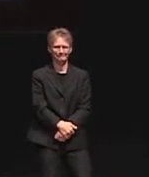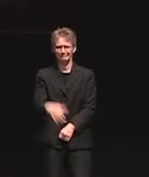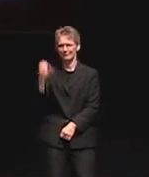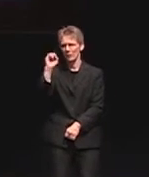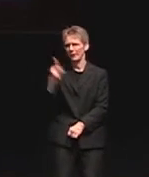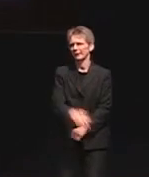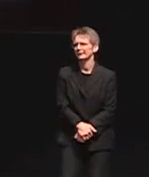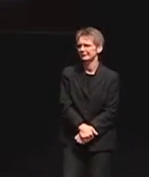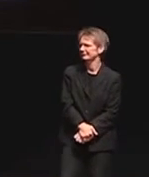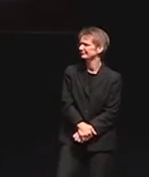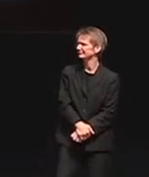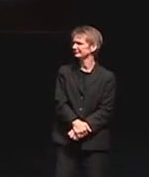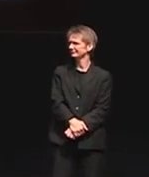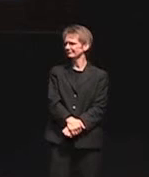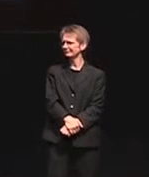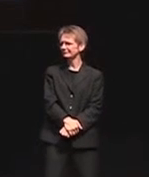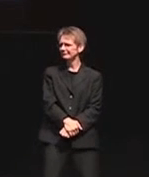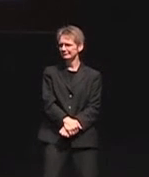Okay, so.